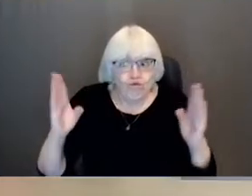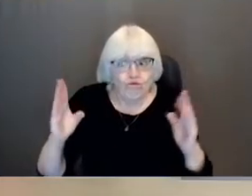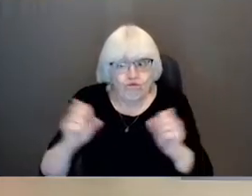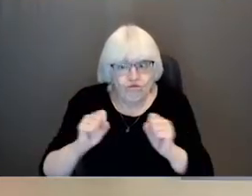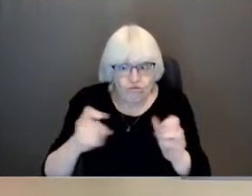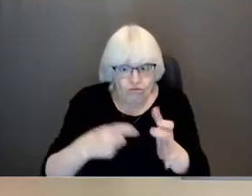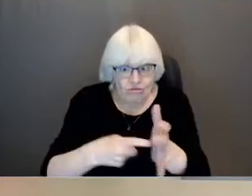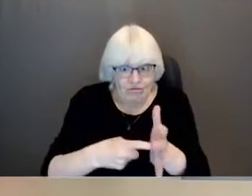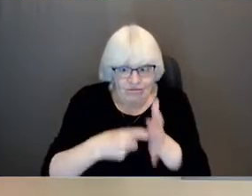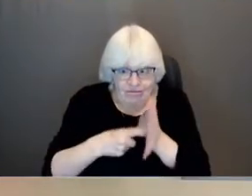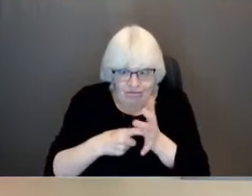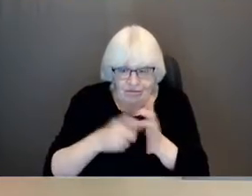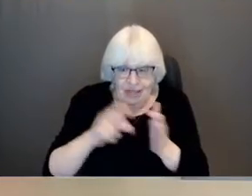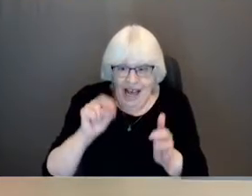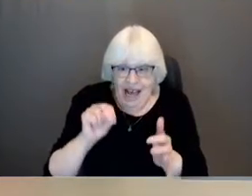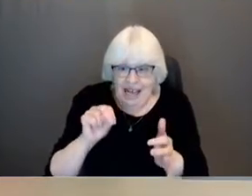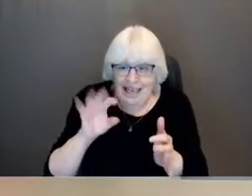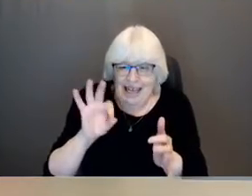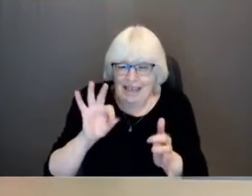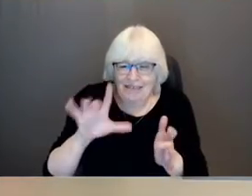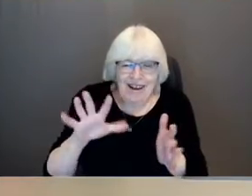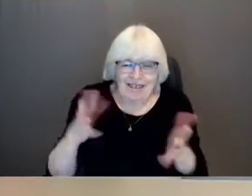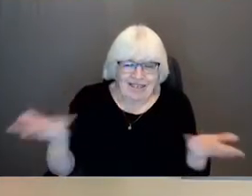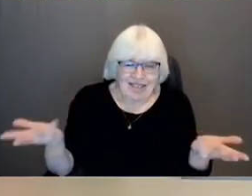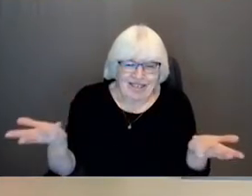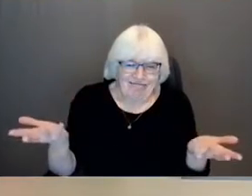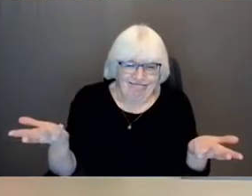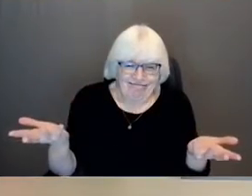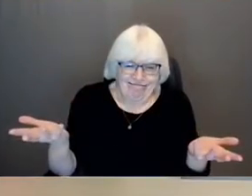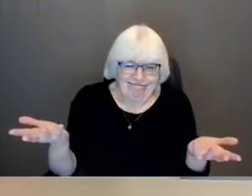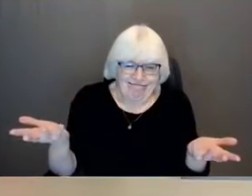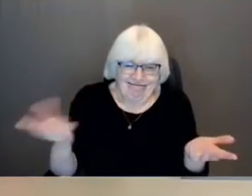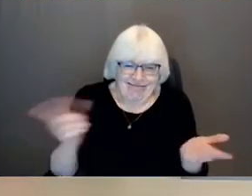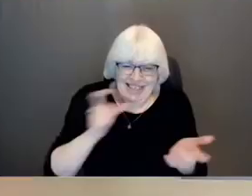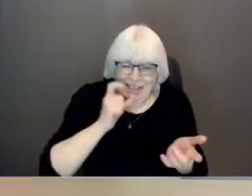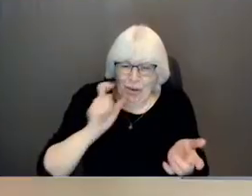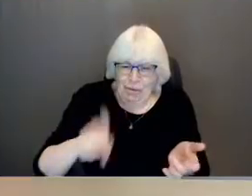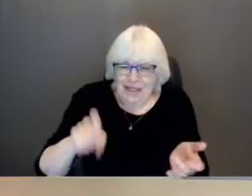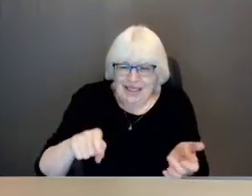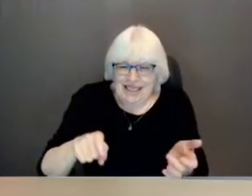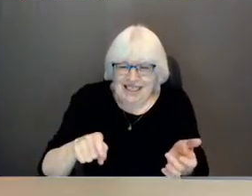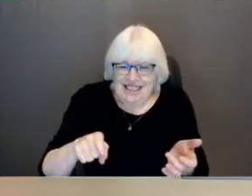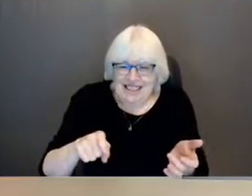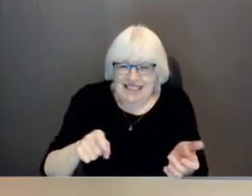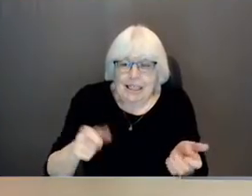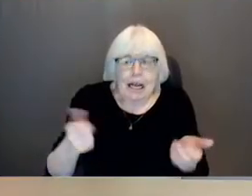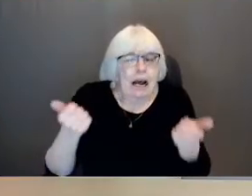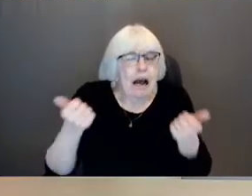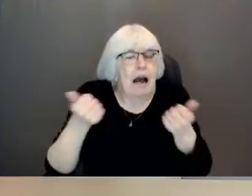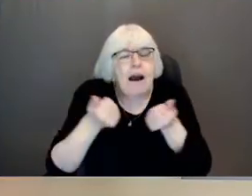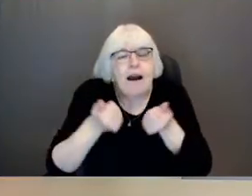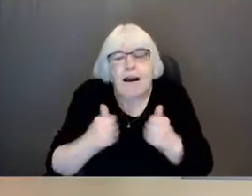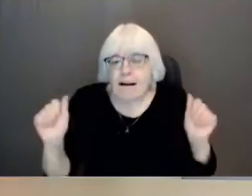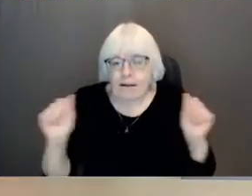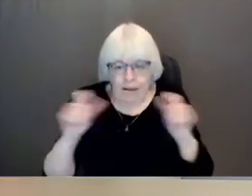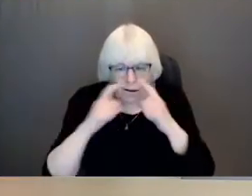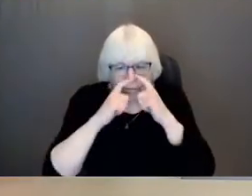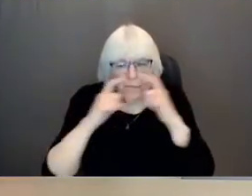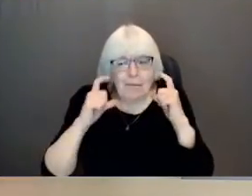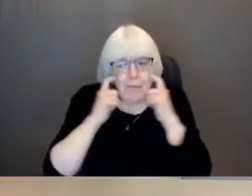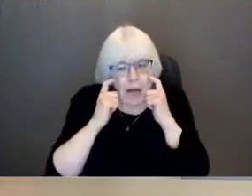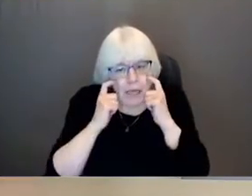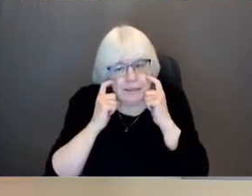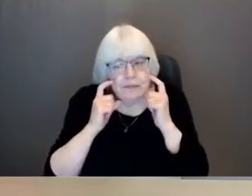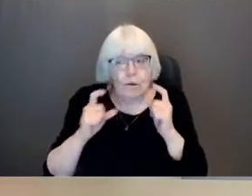really well. And remembering it's one more thing, because first of all, when